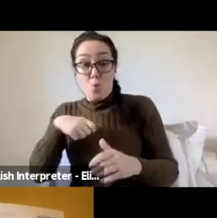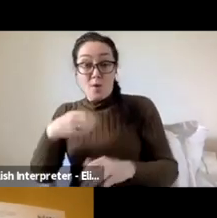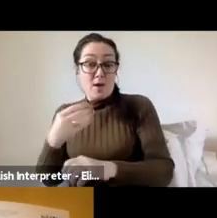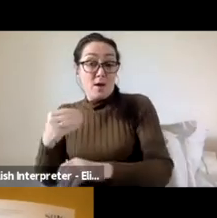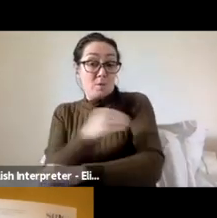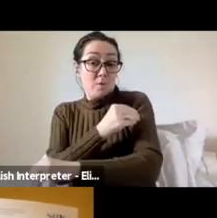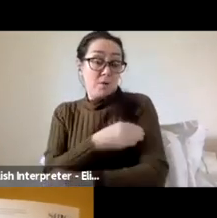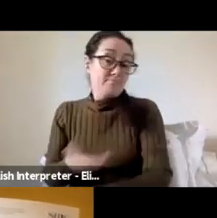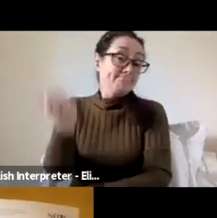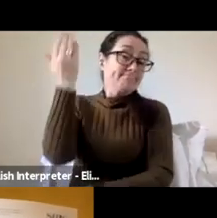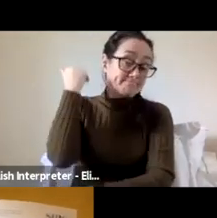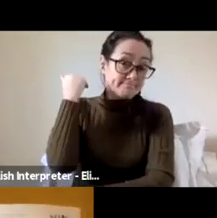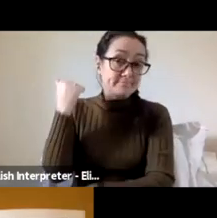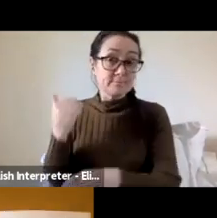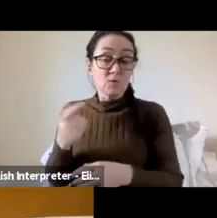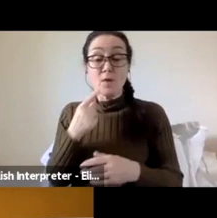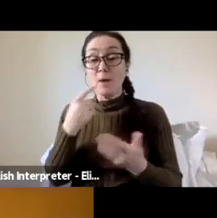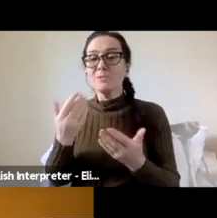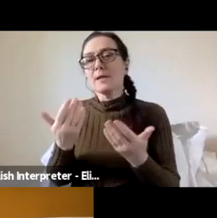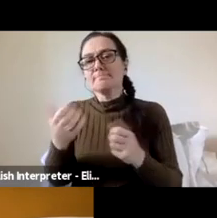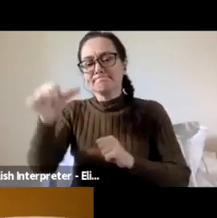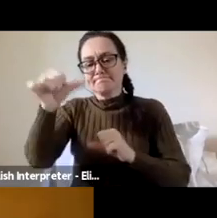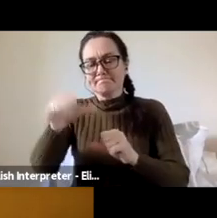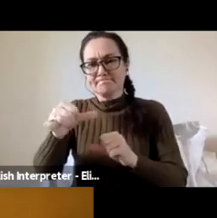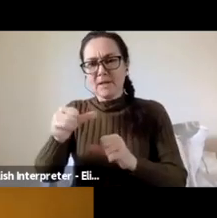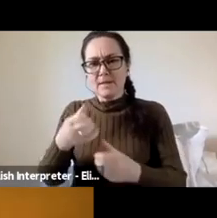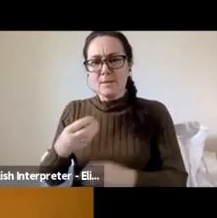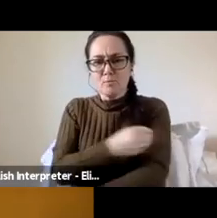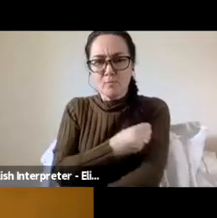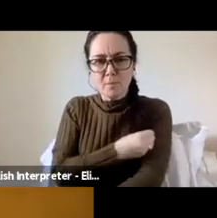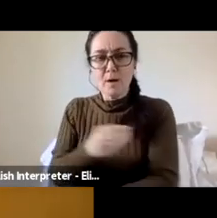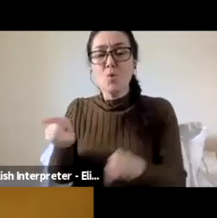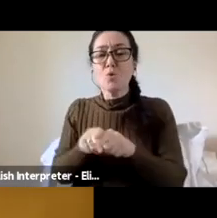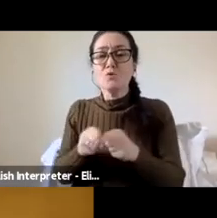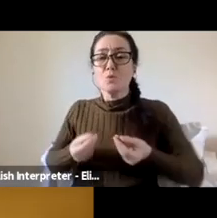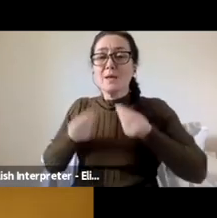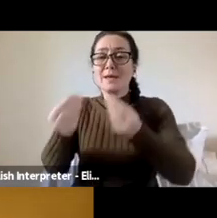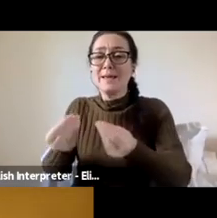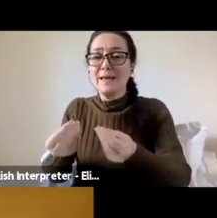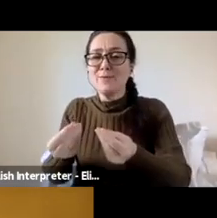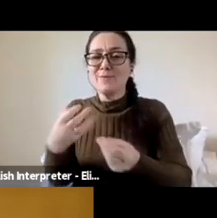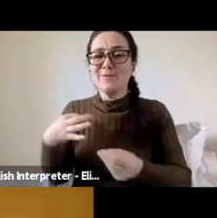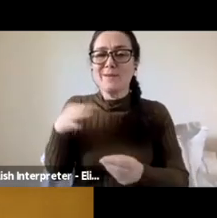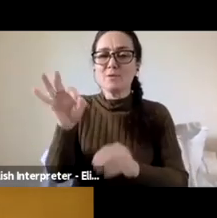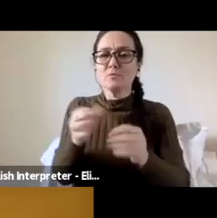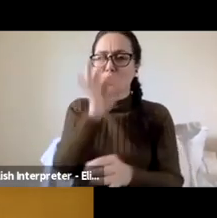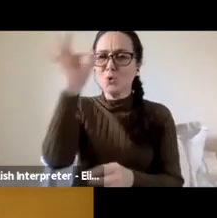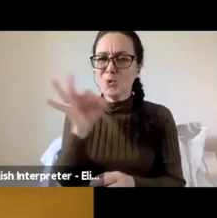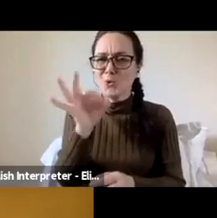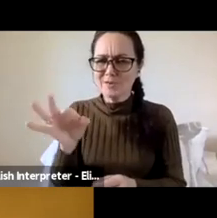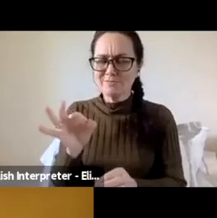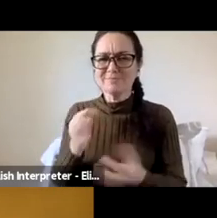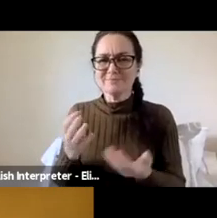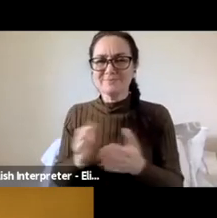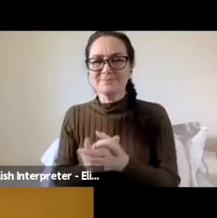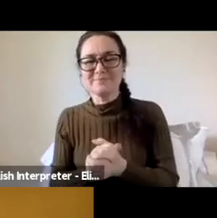lobbying the member states. So. And we gave them croissants as well, Diego, which was that was pretty well received too. The most